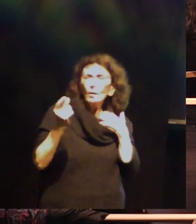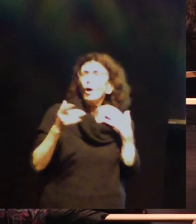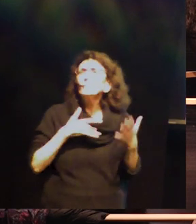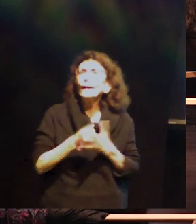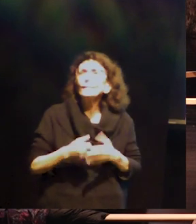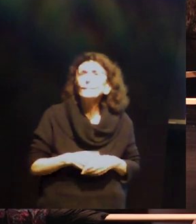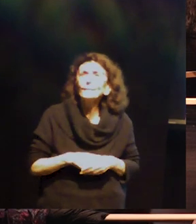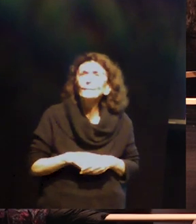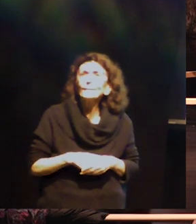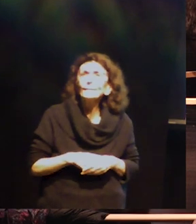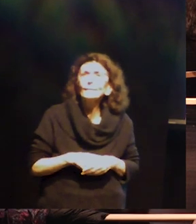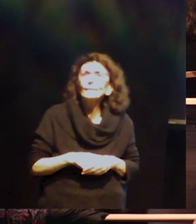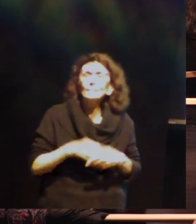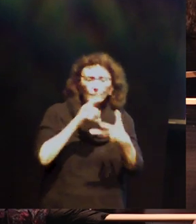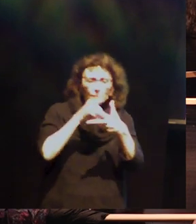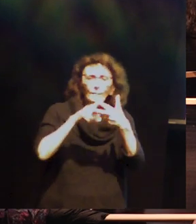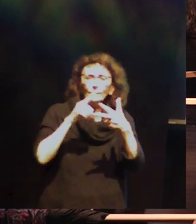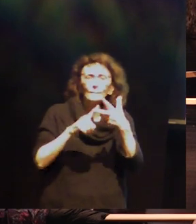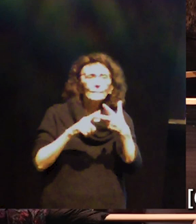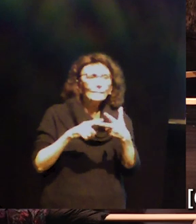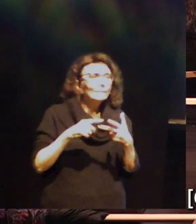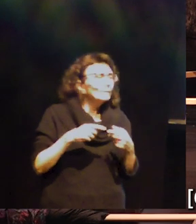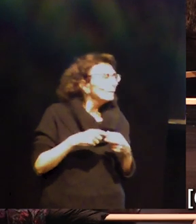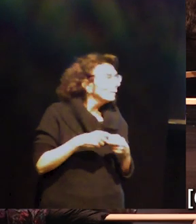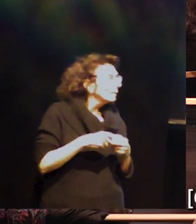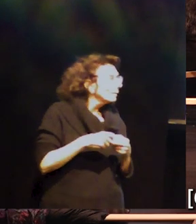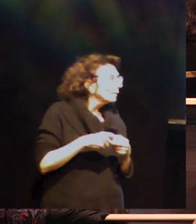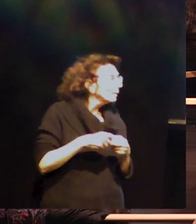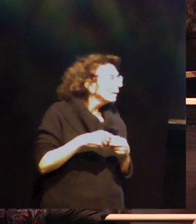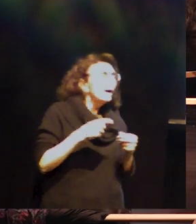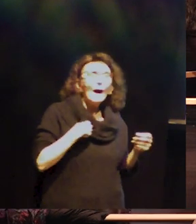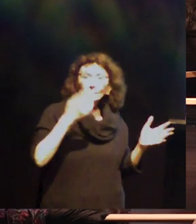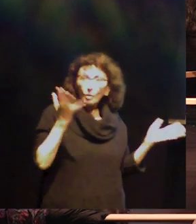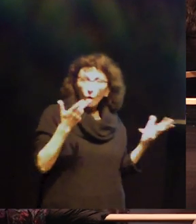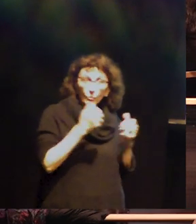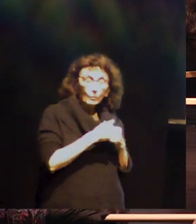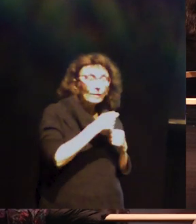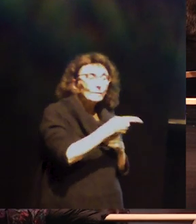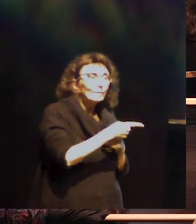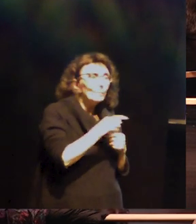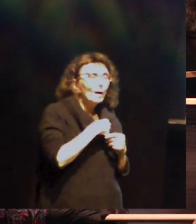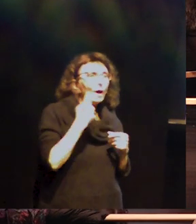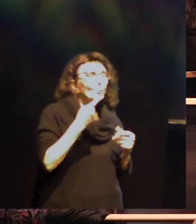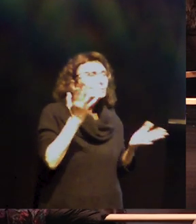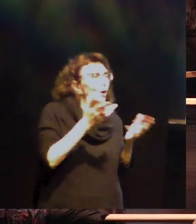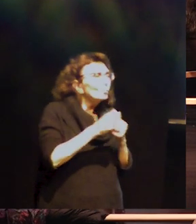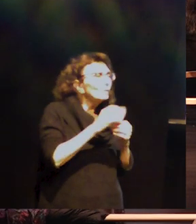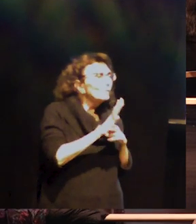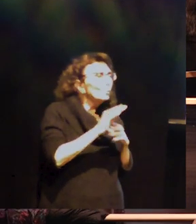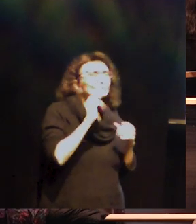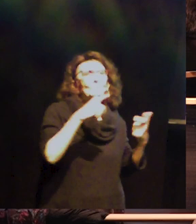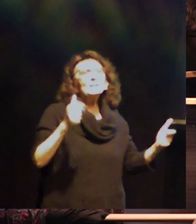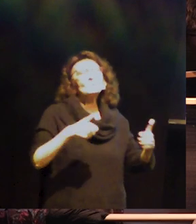something. Yeah. So when I was... I was bored. When I was speaking to them, I really, you know, I always talk to filmmakers and I say, what is your